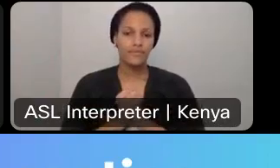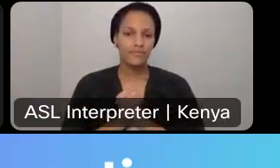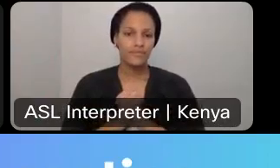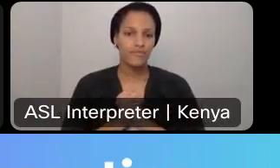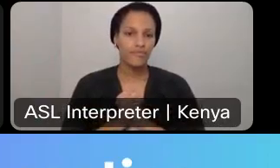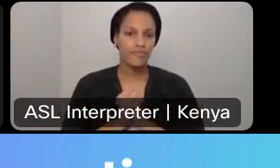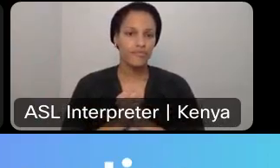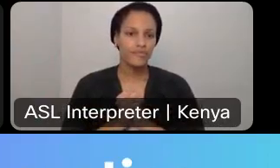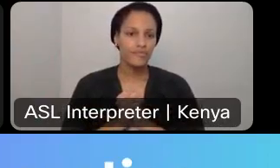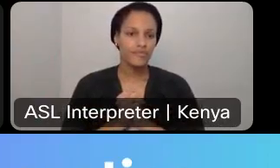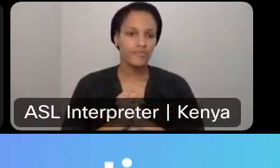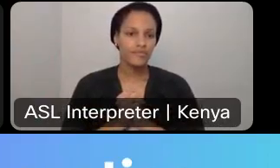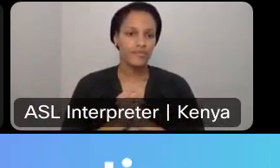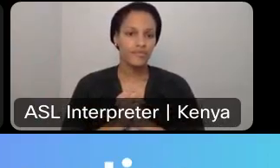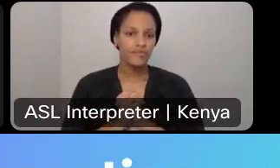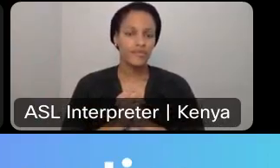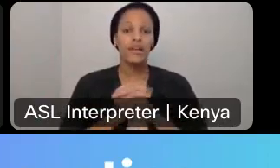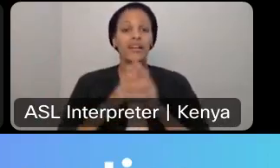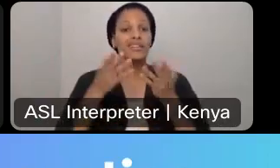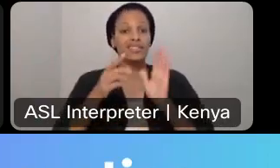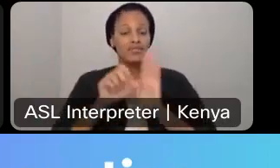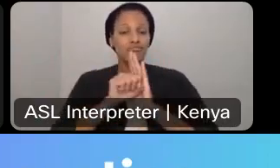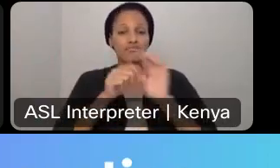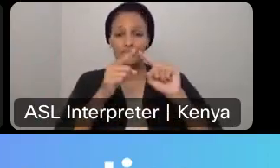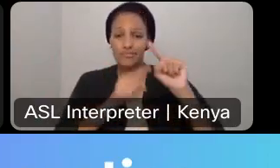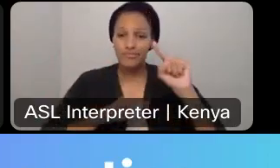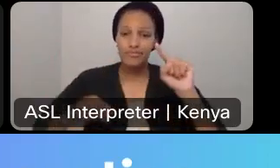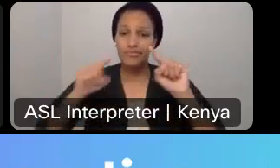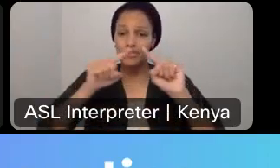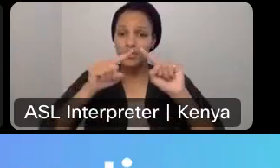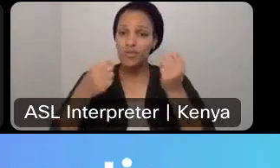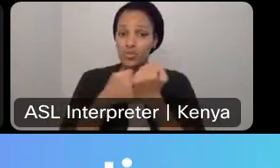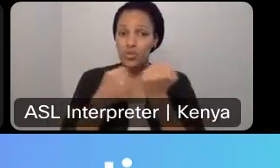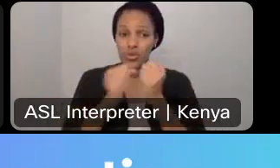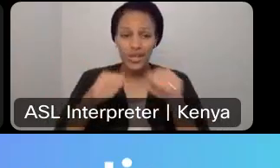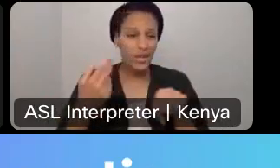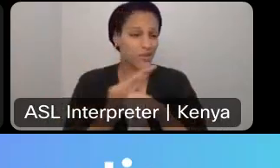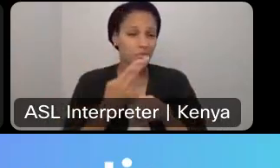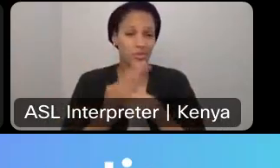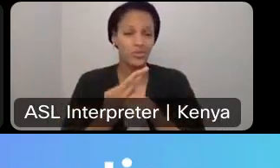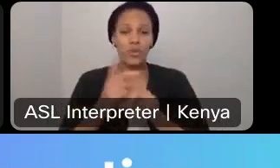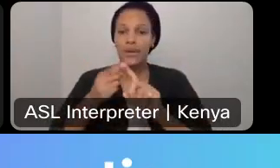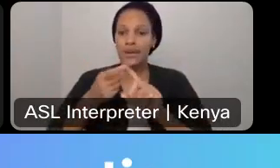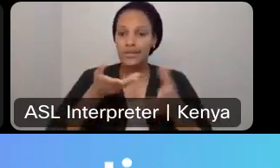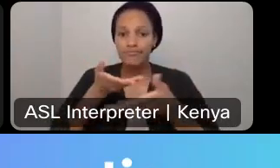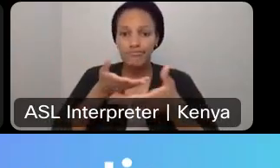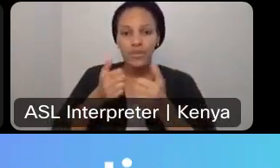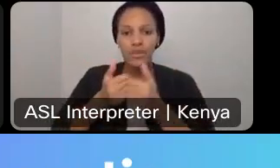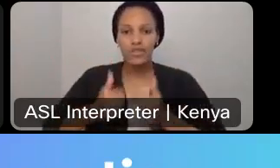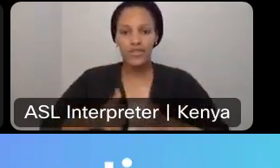We can use the cycle of support as a useful tool when interacting with survivors who have